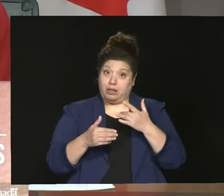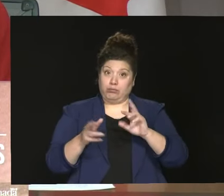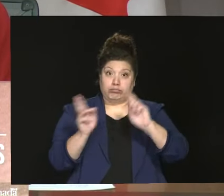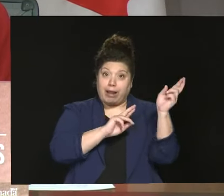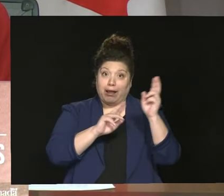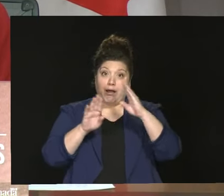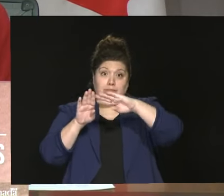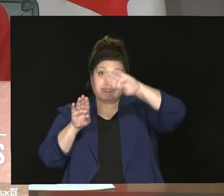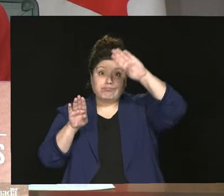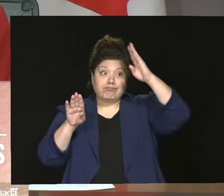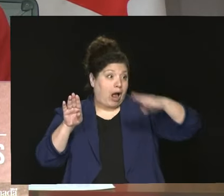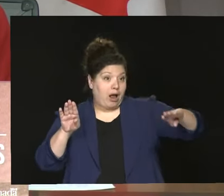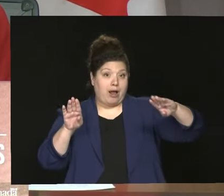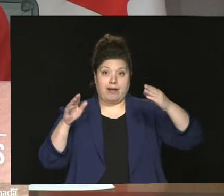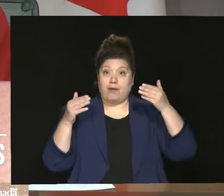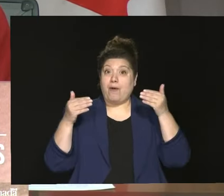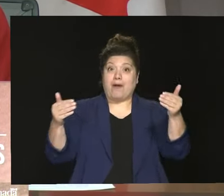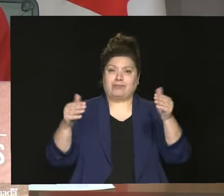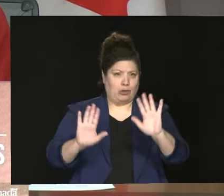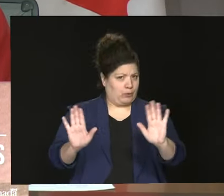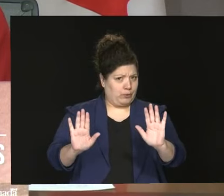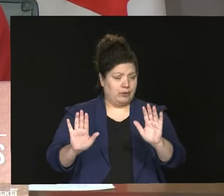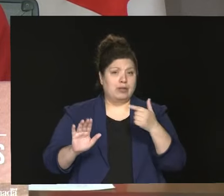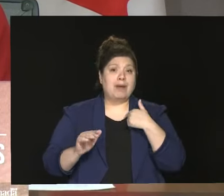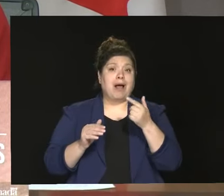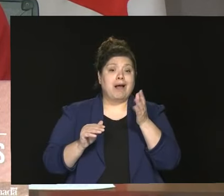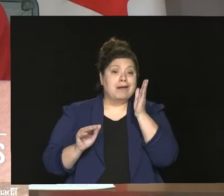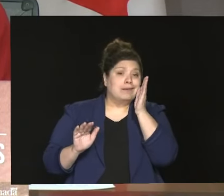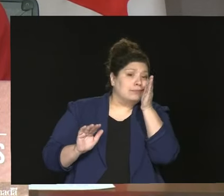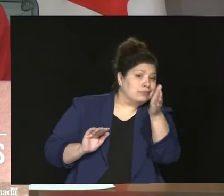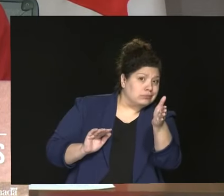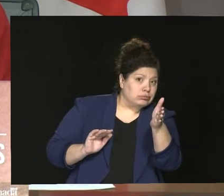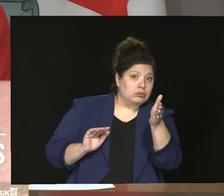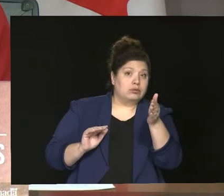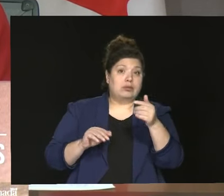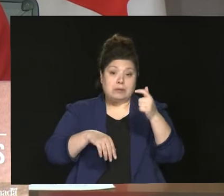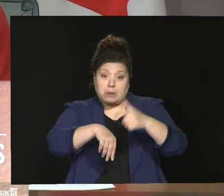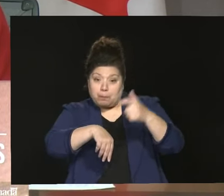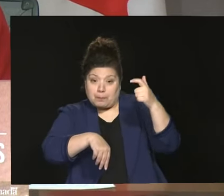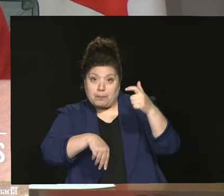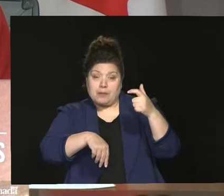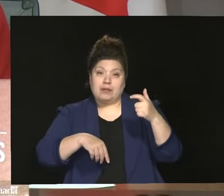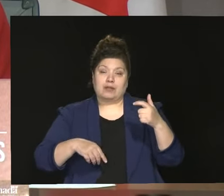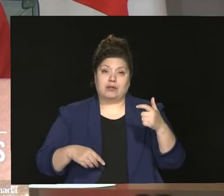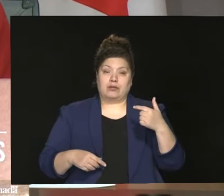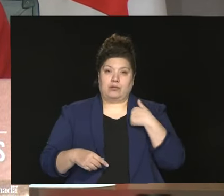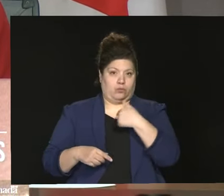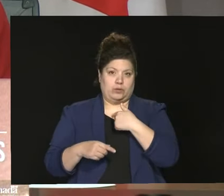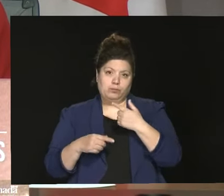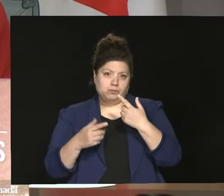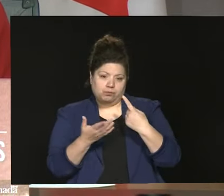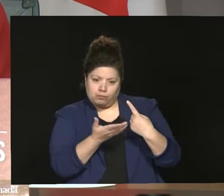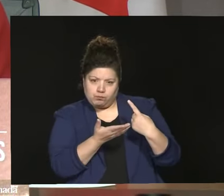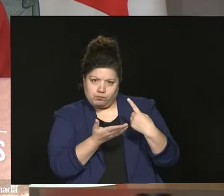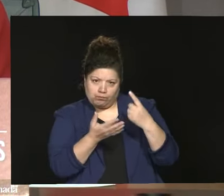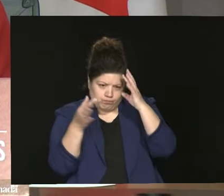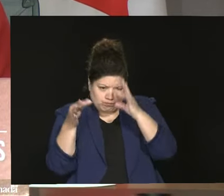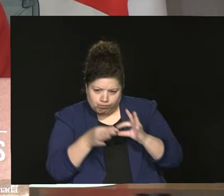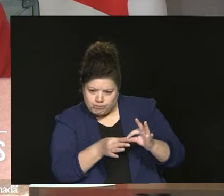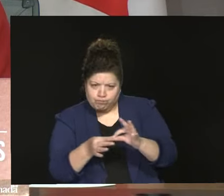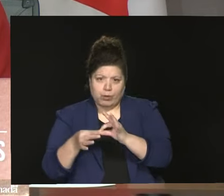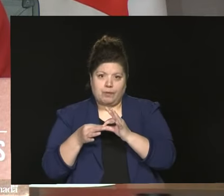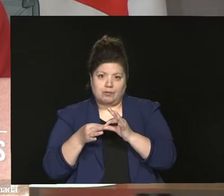this next stage, we will continue to have a really collaborative approach between the federal government